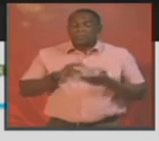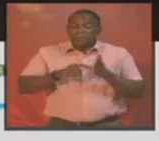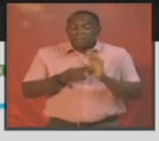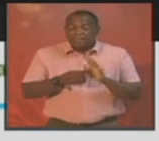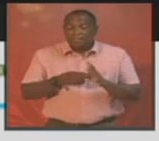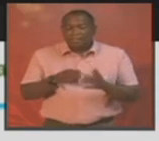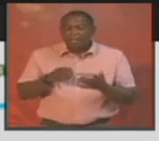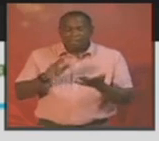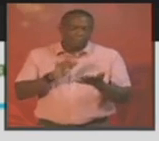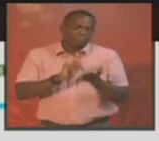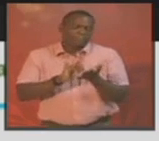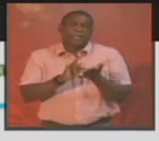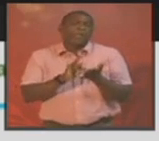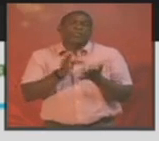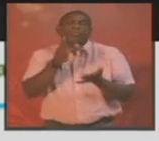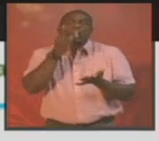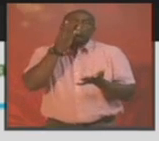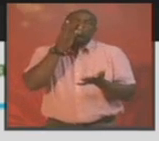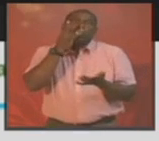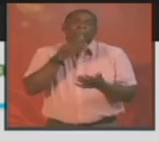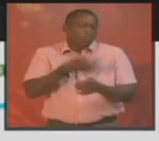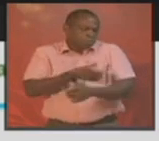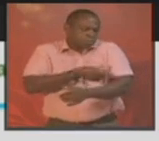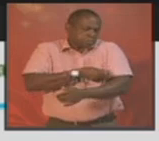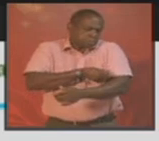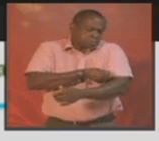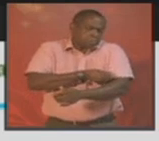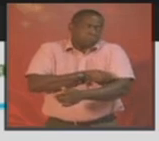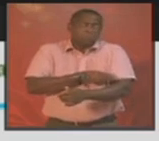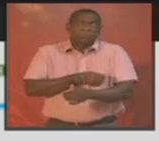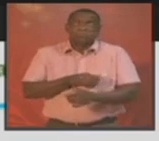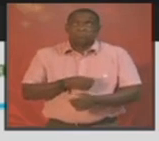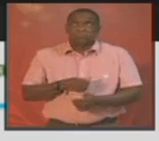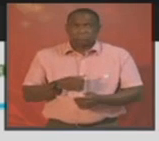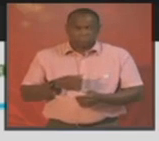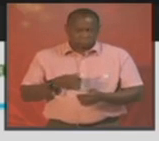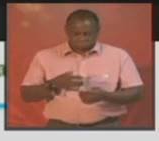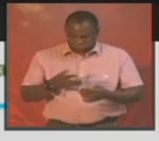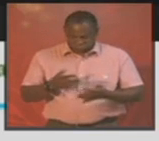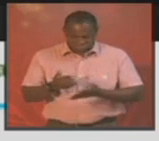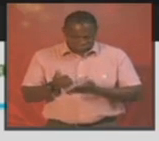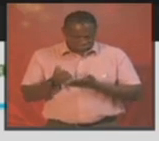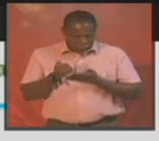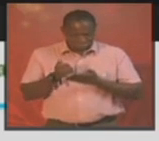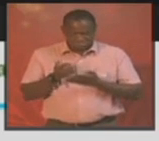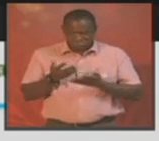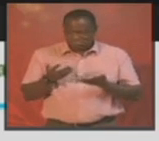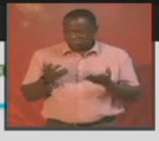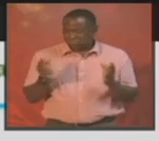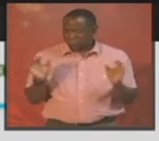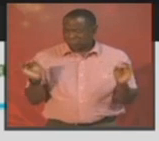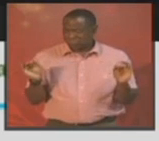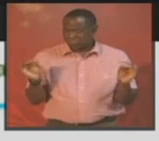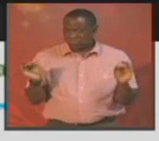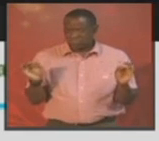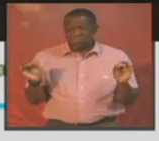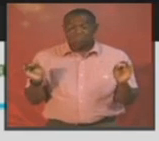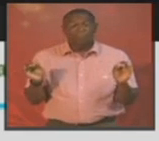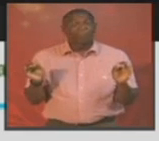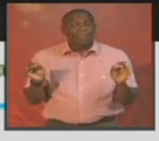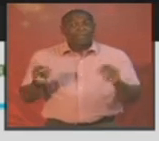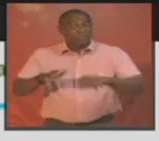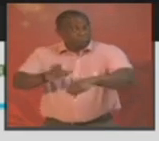And we really want to caution our consumers in terms of purchasing over the net, because there's